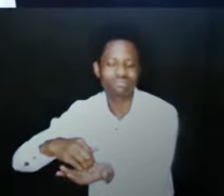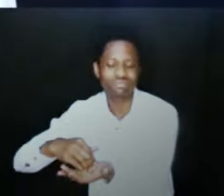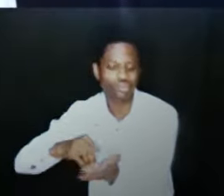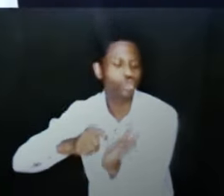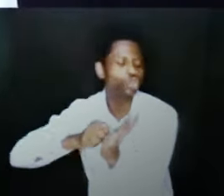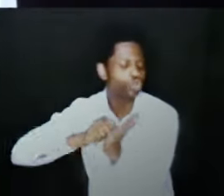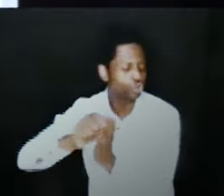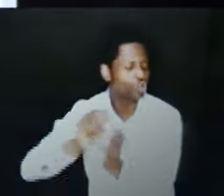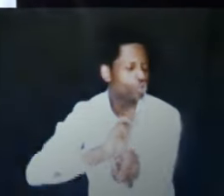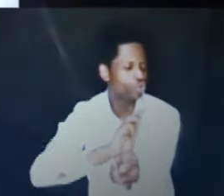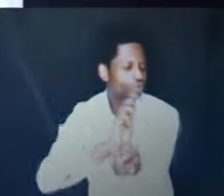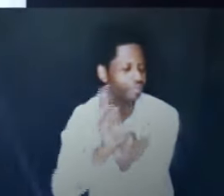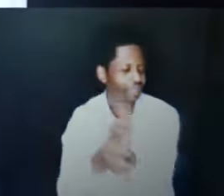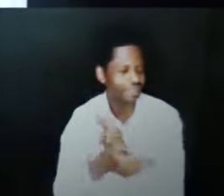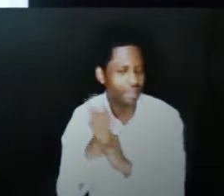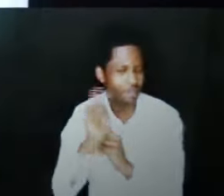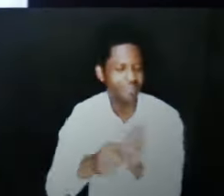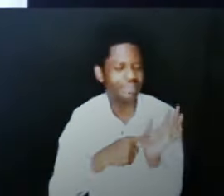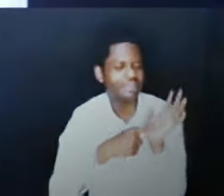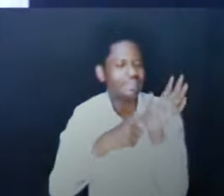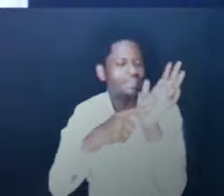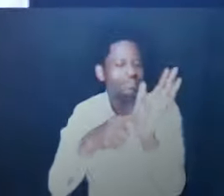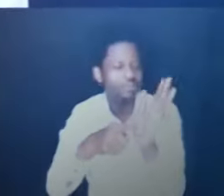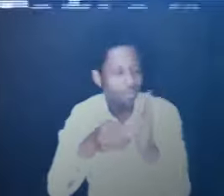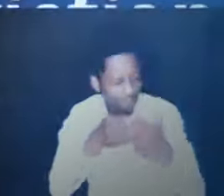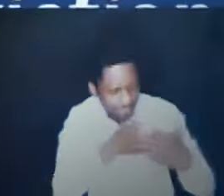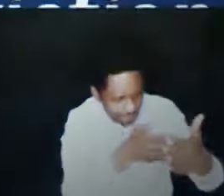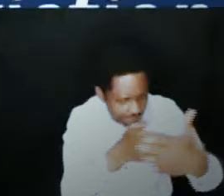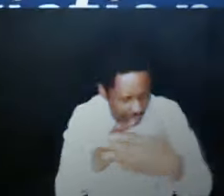True repentance should lead to conviction.